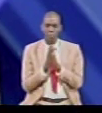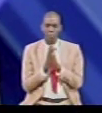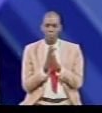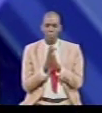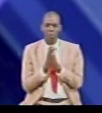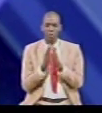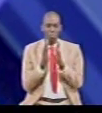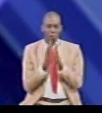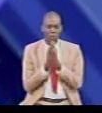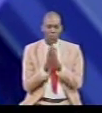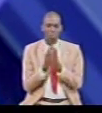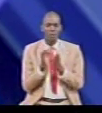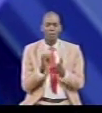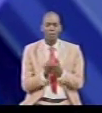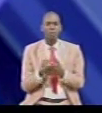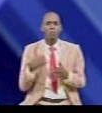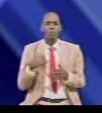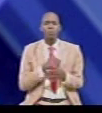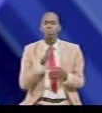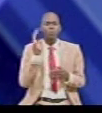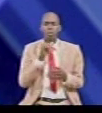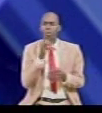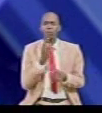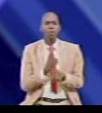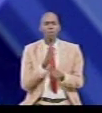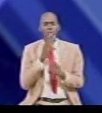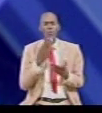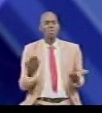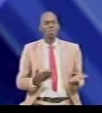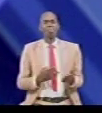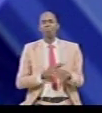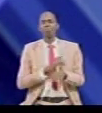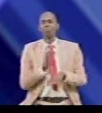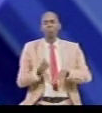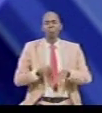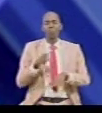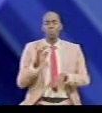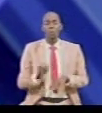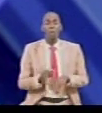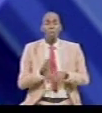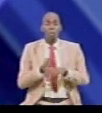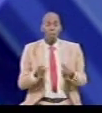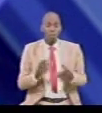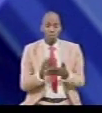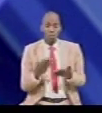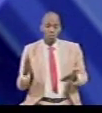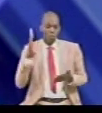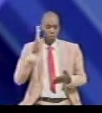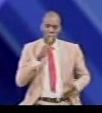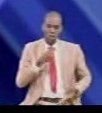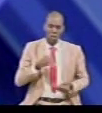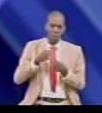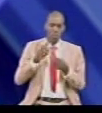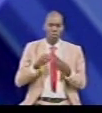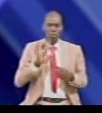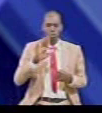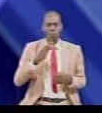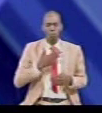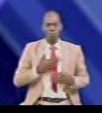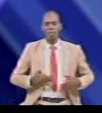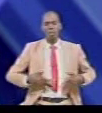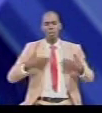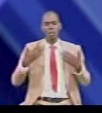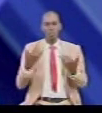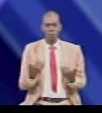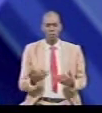as usual, we'll not attend the Bible as usual, but today we ask something to your life and to my life as well. Something real,